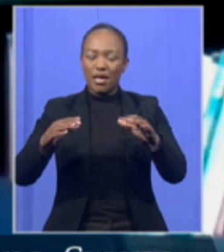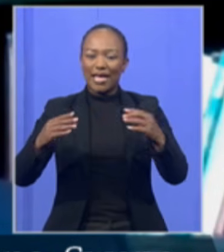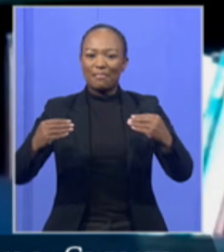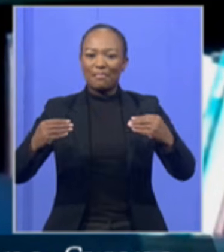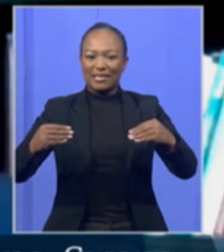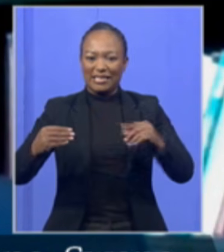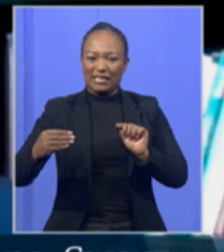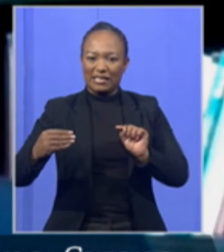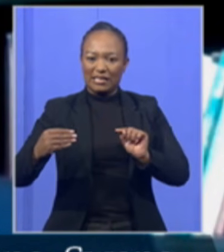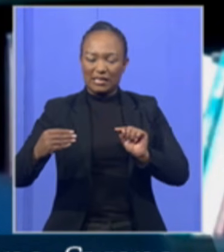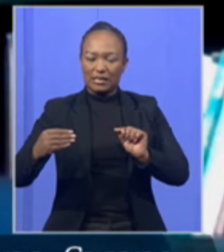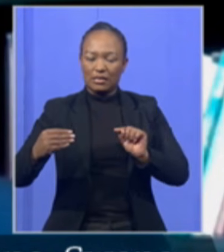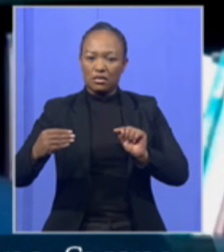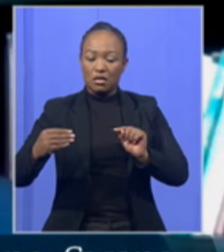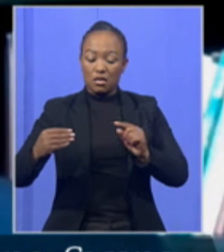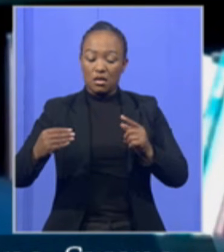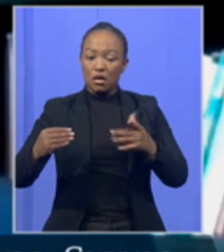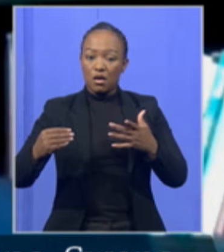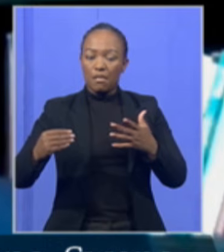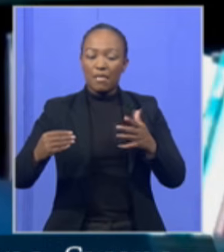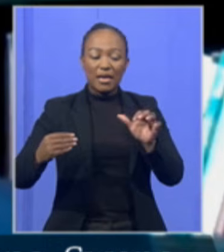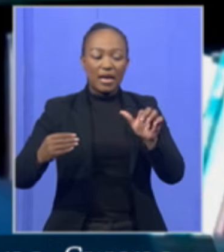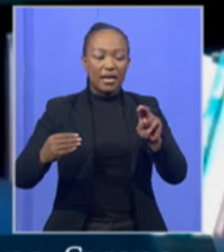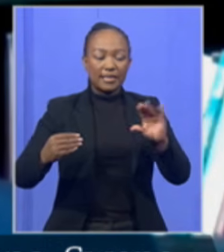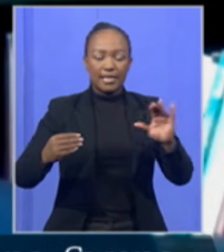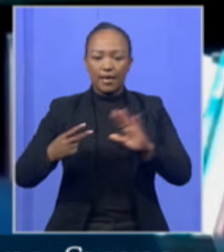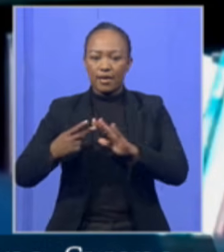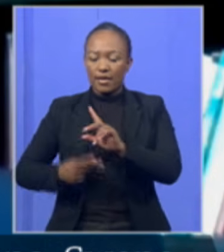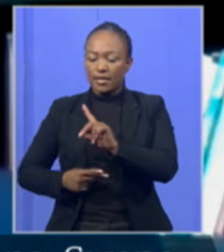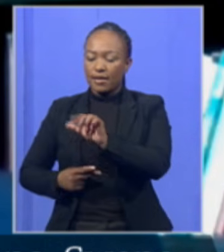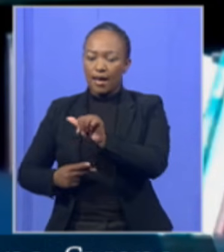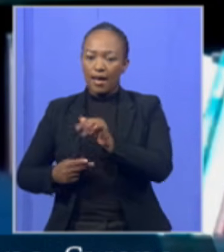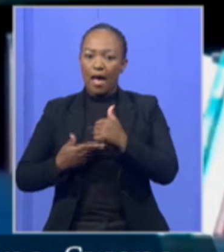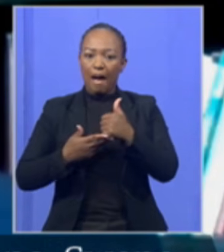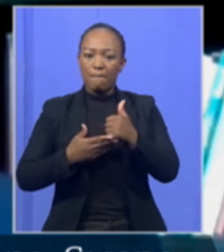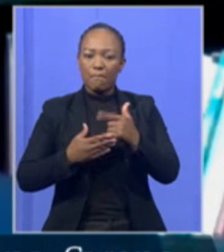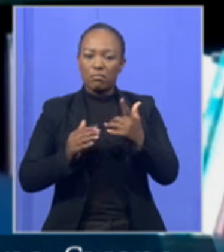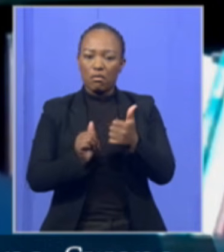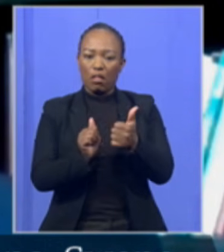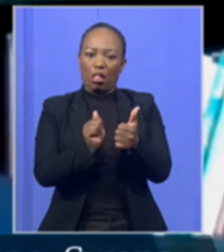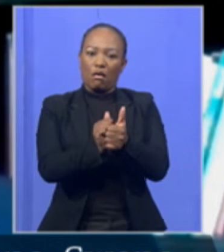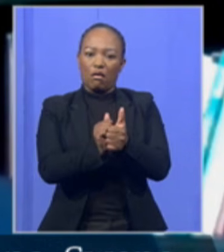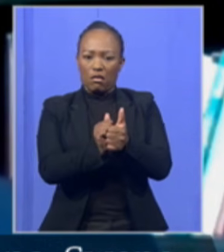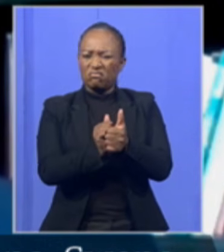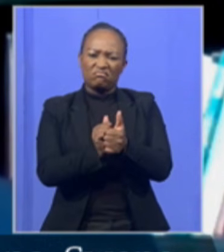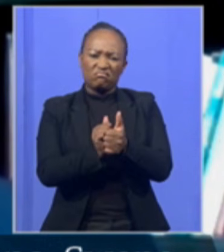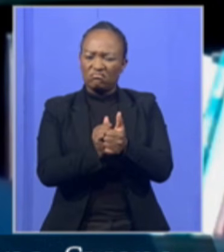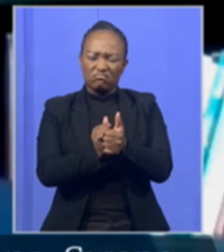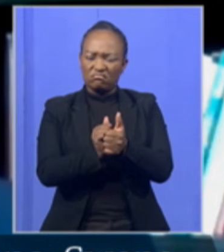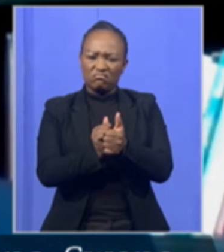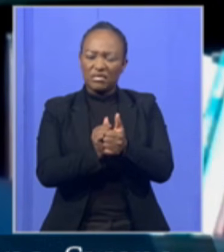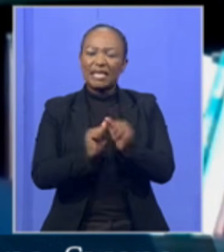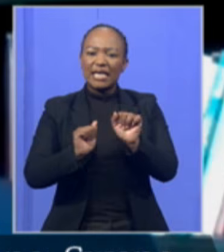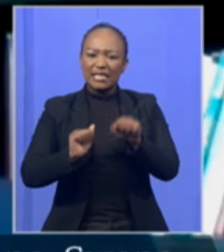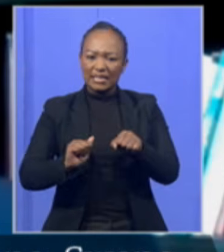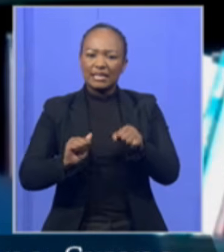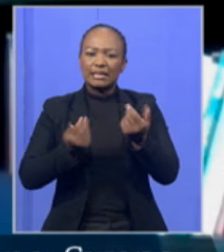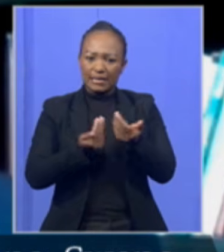coalition together is not the ANC, it's not the DA. Those ones are given to be separate